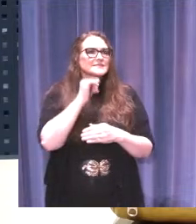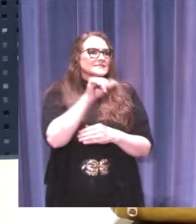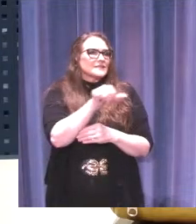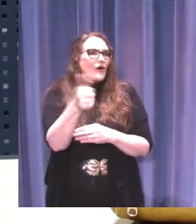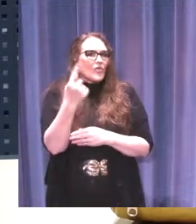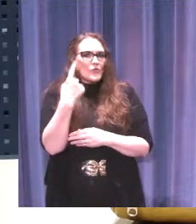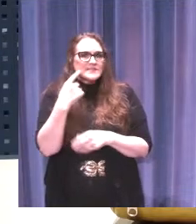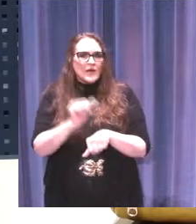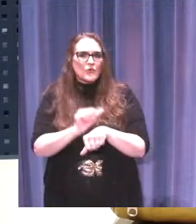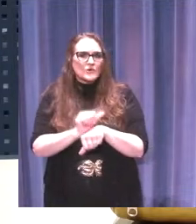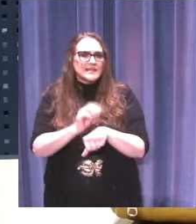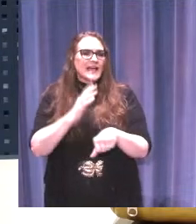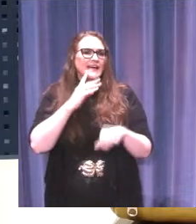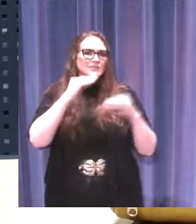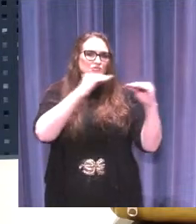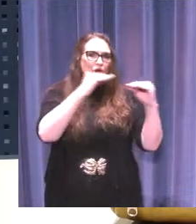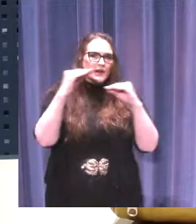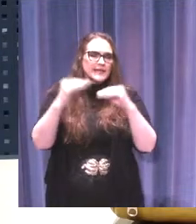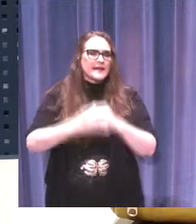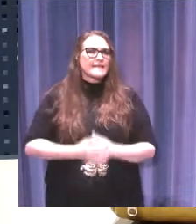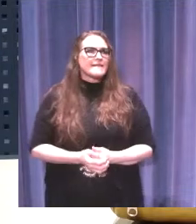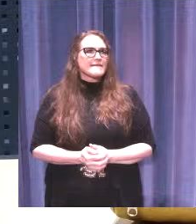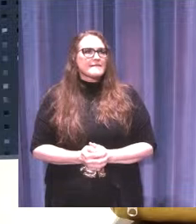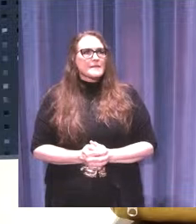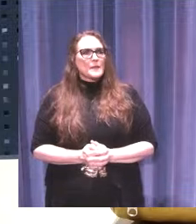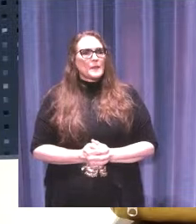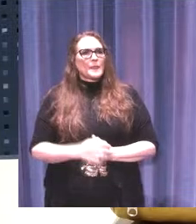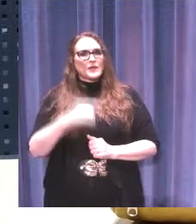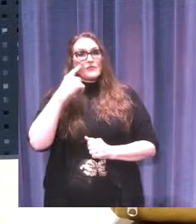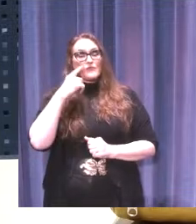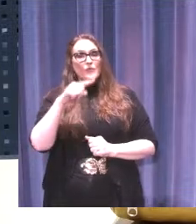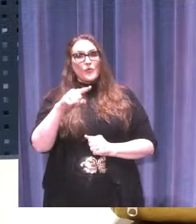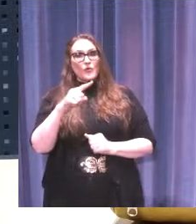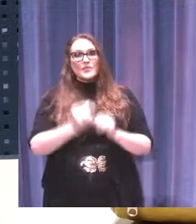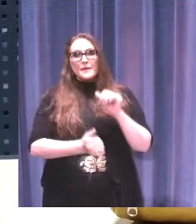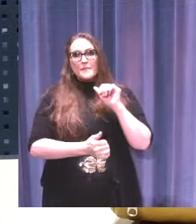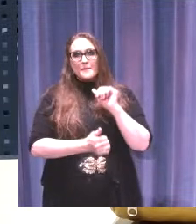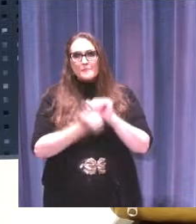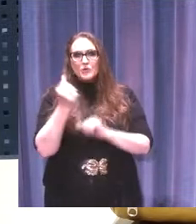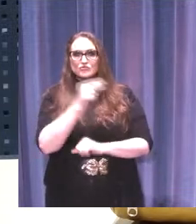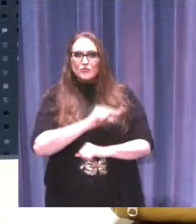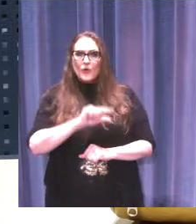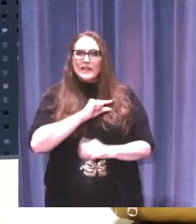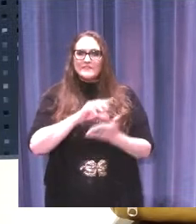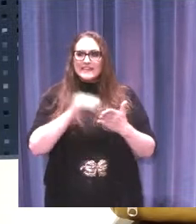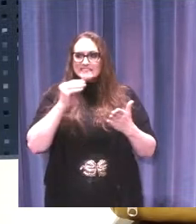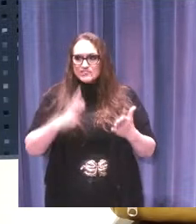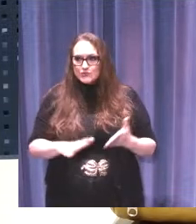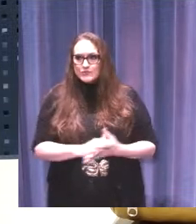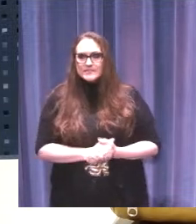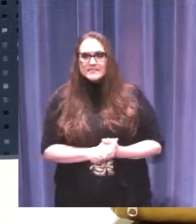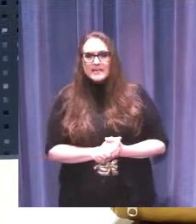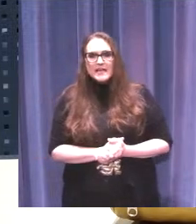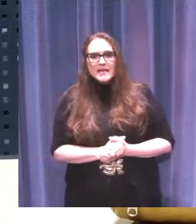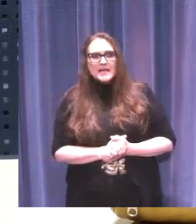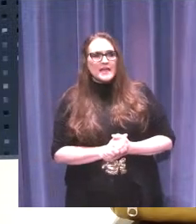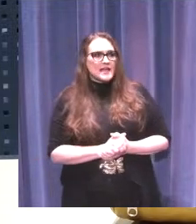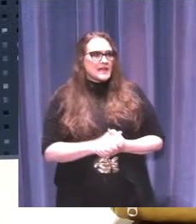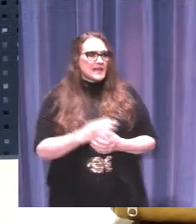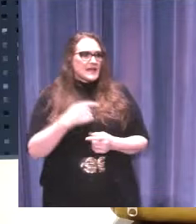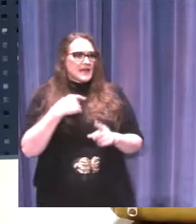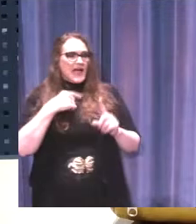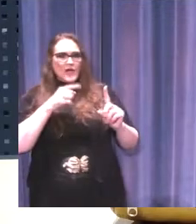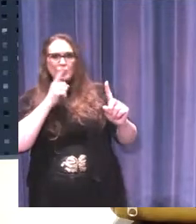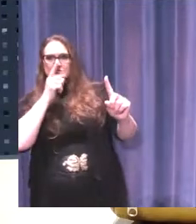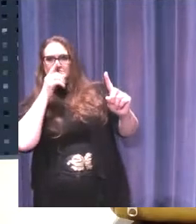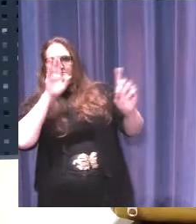I've worked on and taught in that are for the most qualified students, I would aim it at those